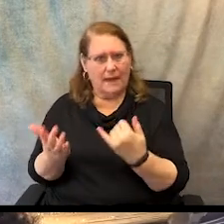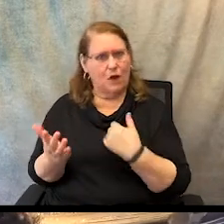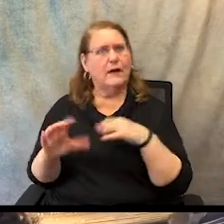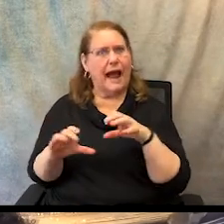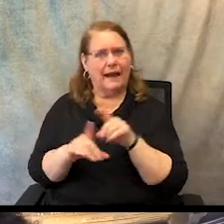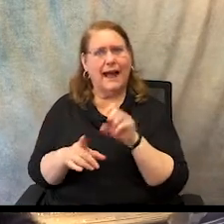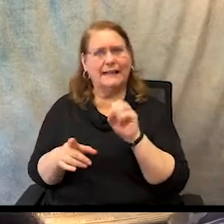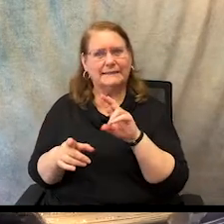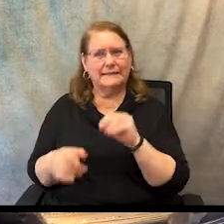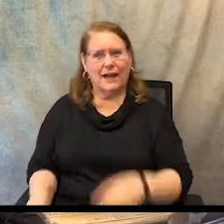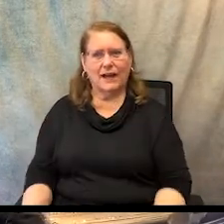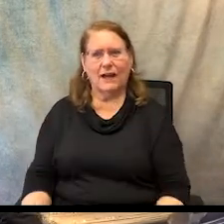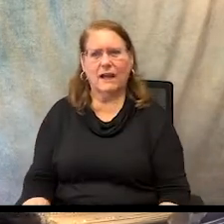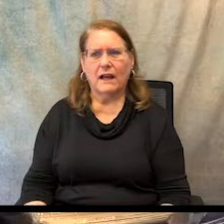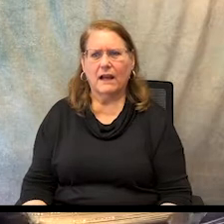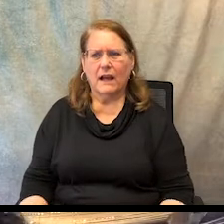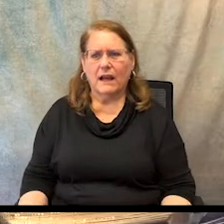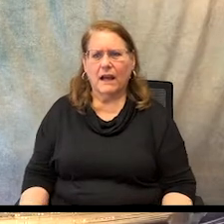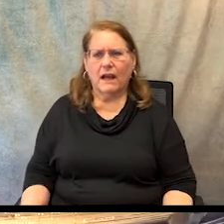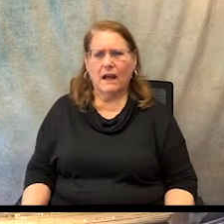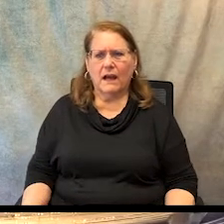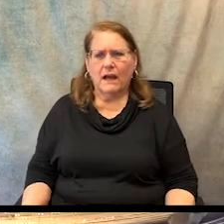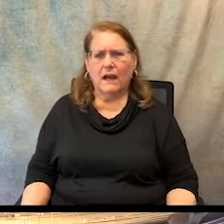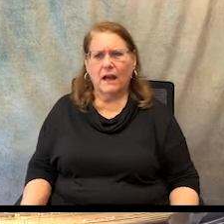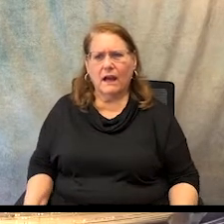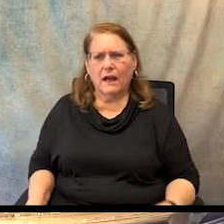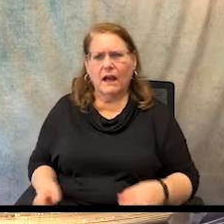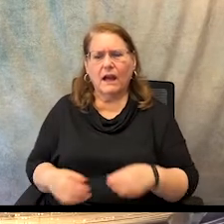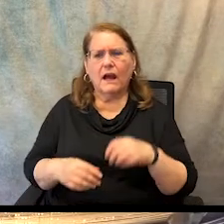then it's really his amazing child. Mano,